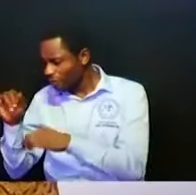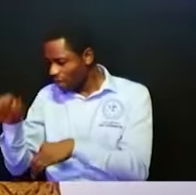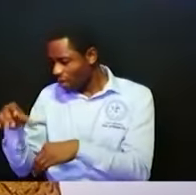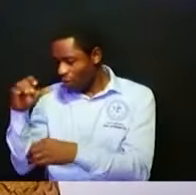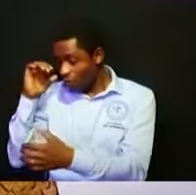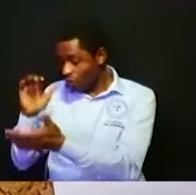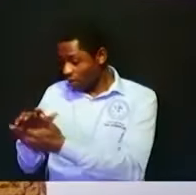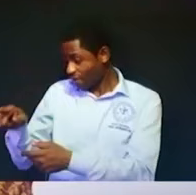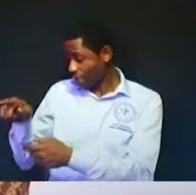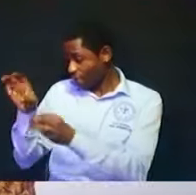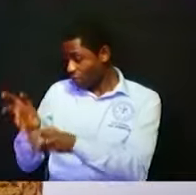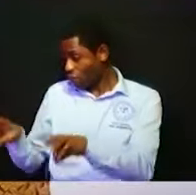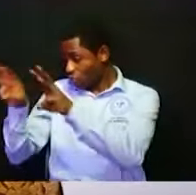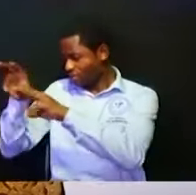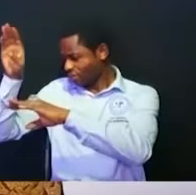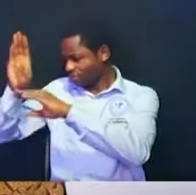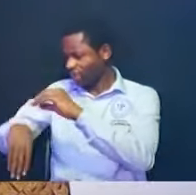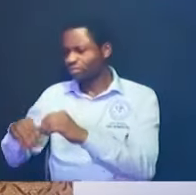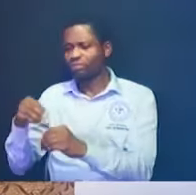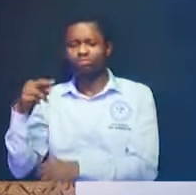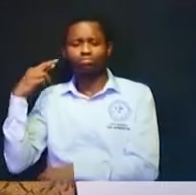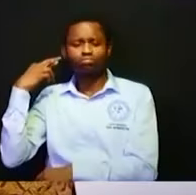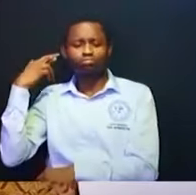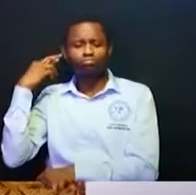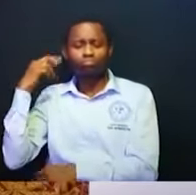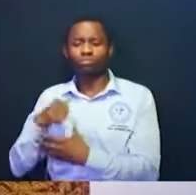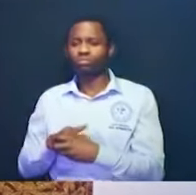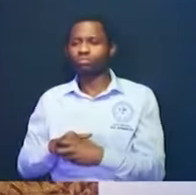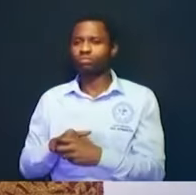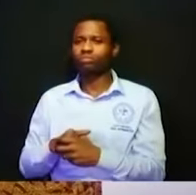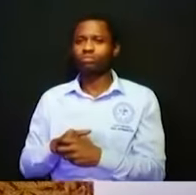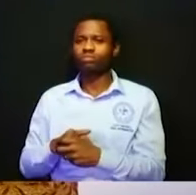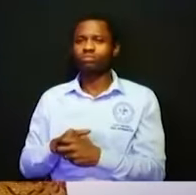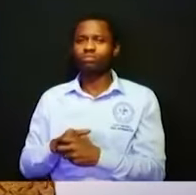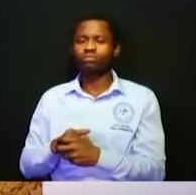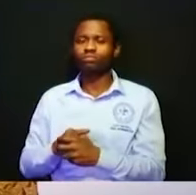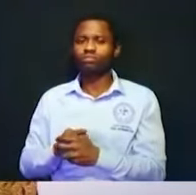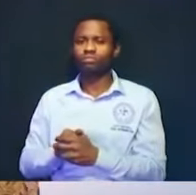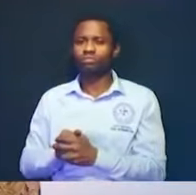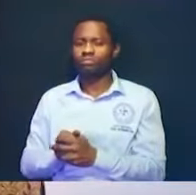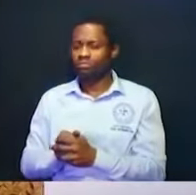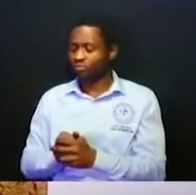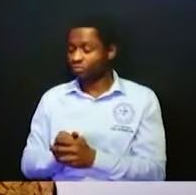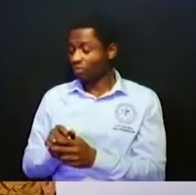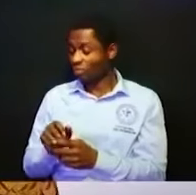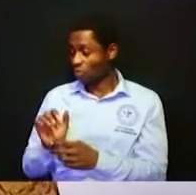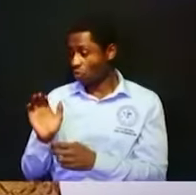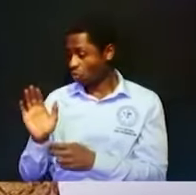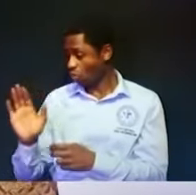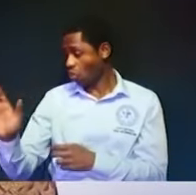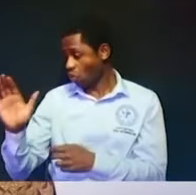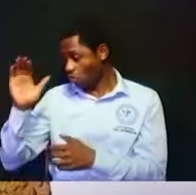more than rubies oyepa hwan ana obenya enso ne bo sene ahwene pa kra verse 11 says that her husband has